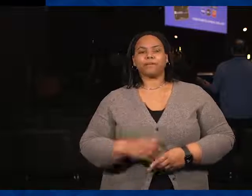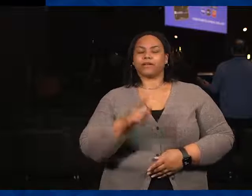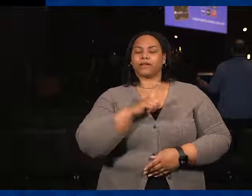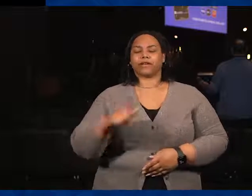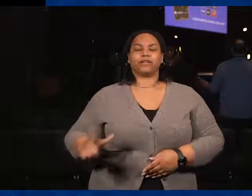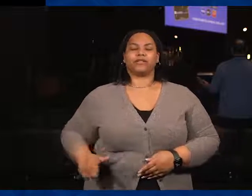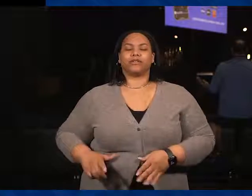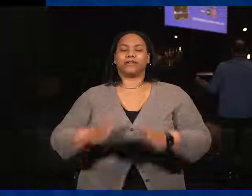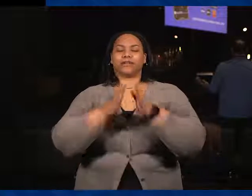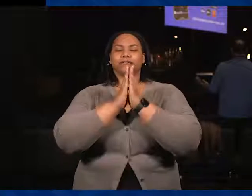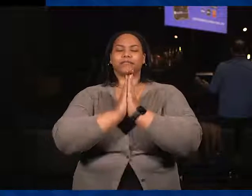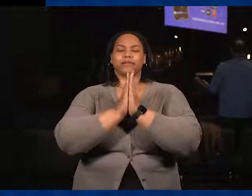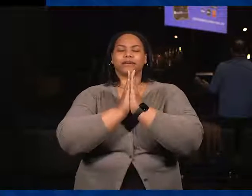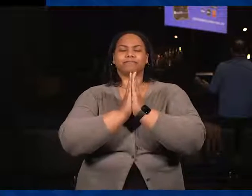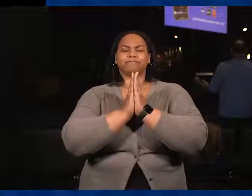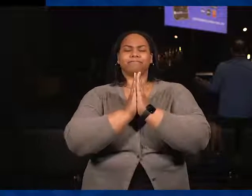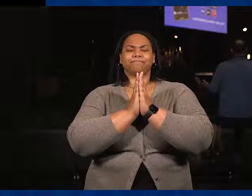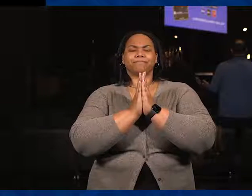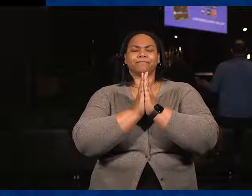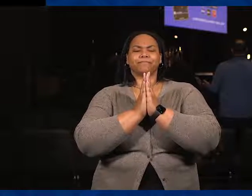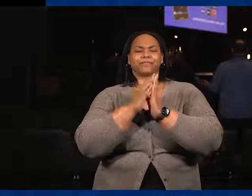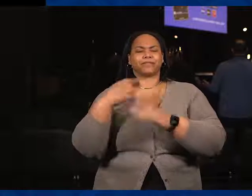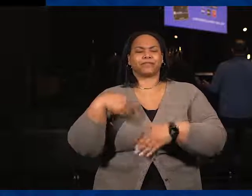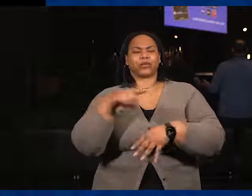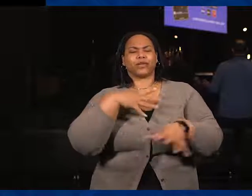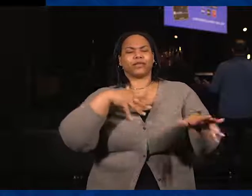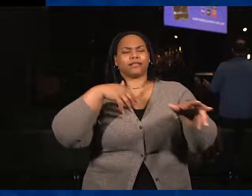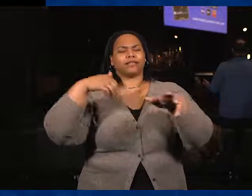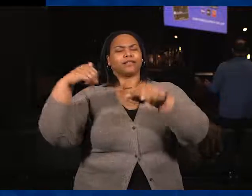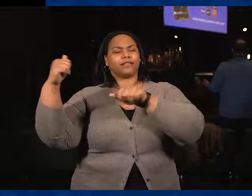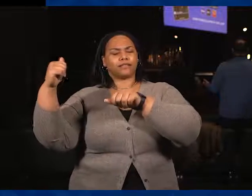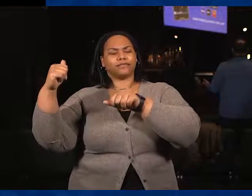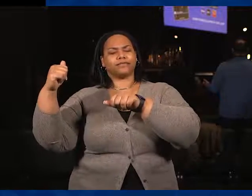Lord, I pray that as we leave this space,